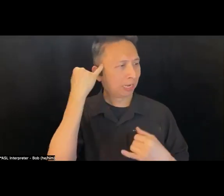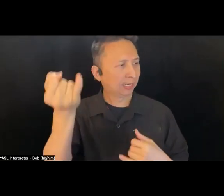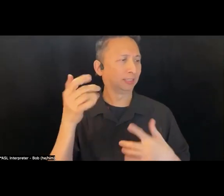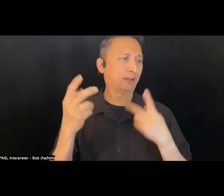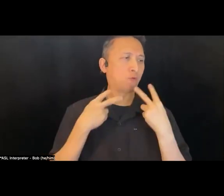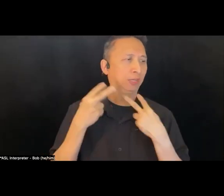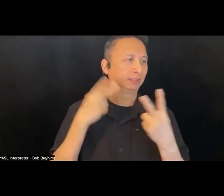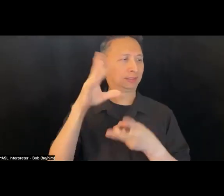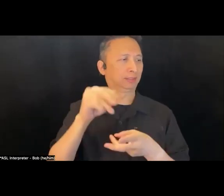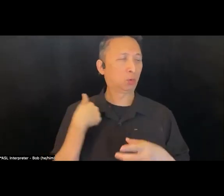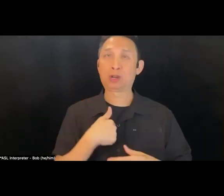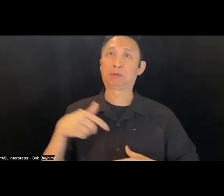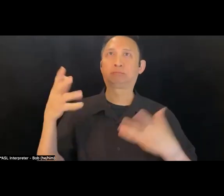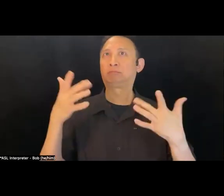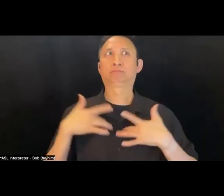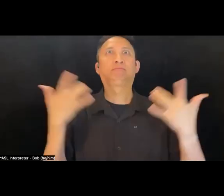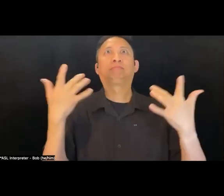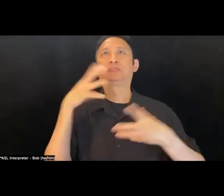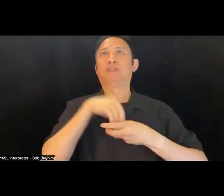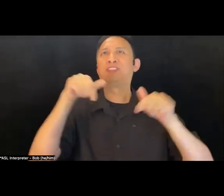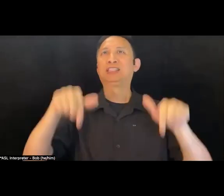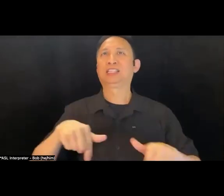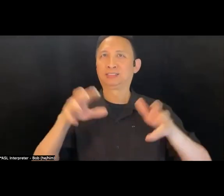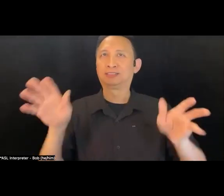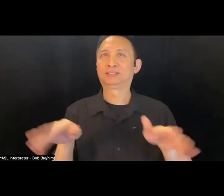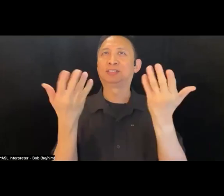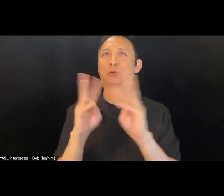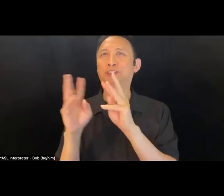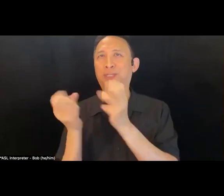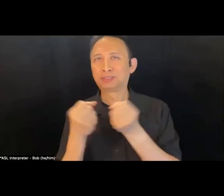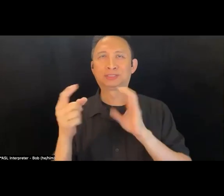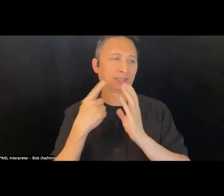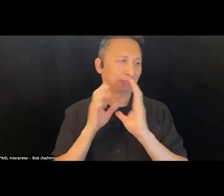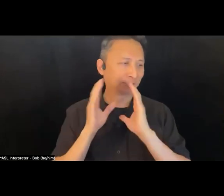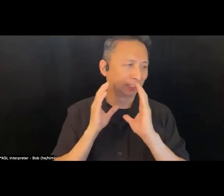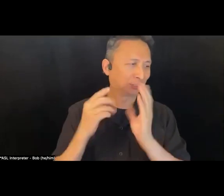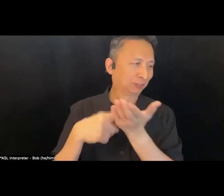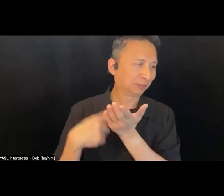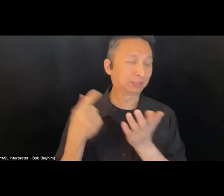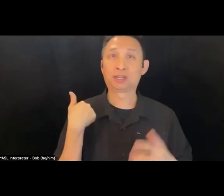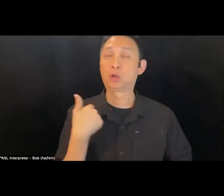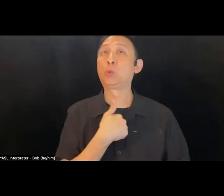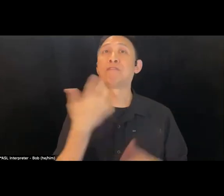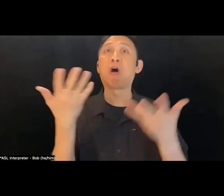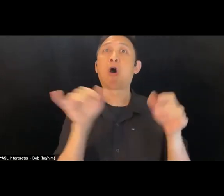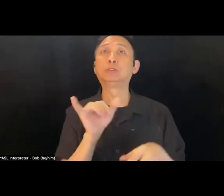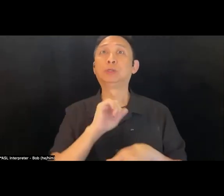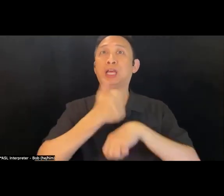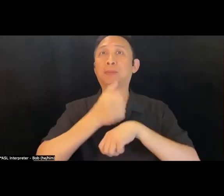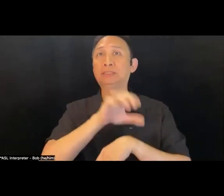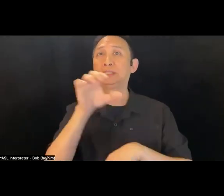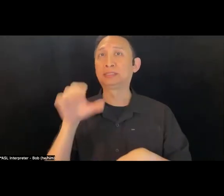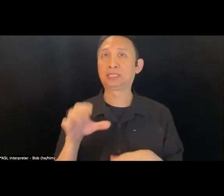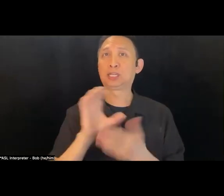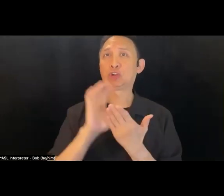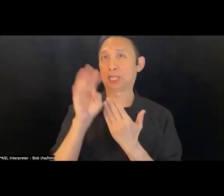these online workshops and conversations. We have also launched the Creative Capital Curriculum, which is a series of free